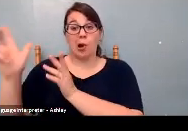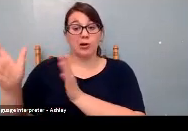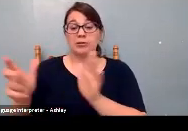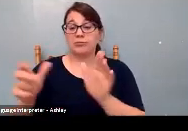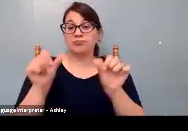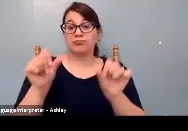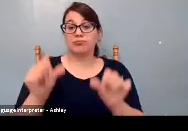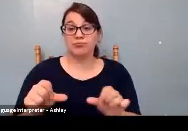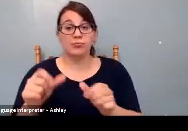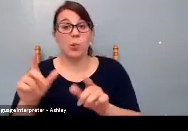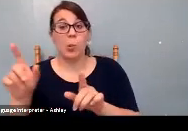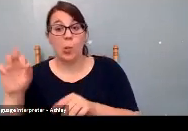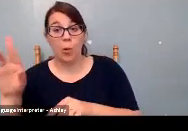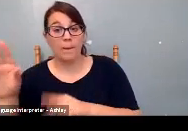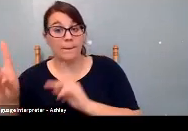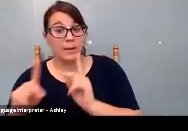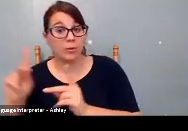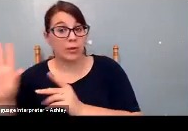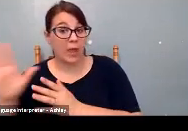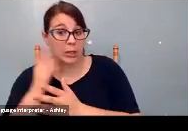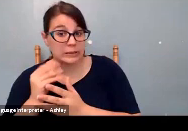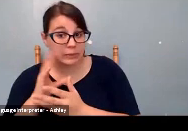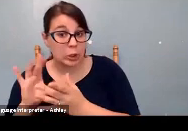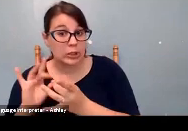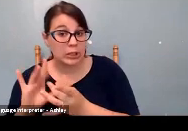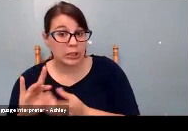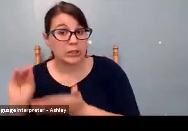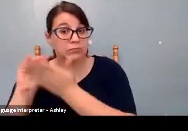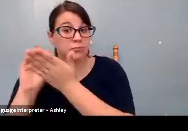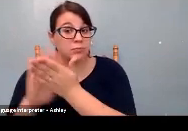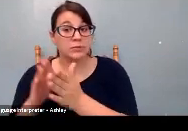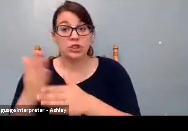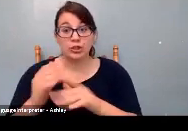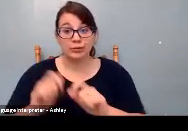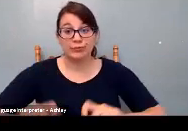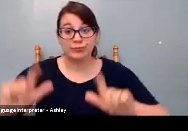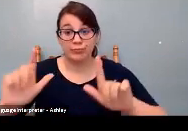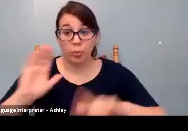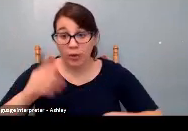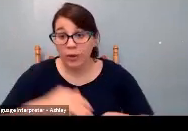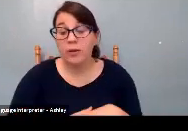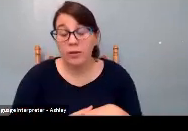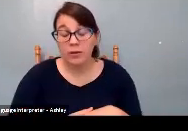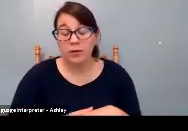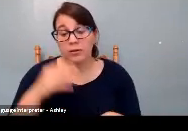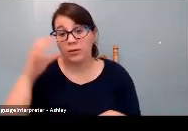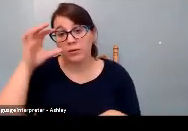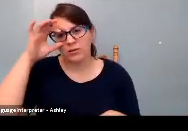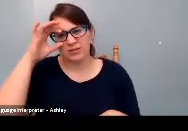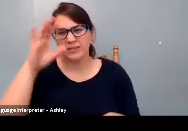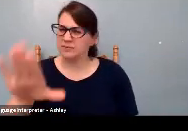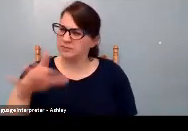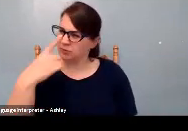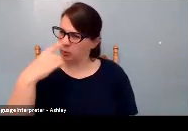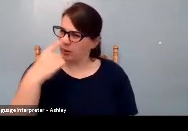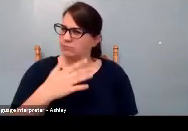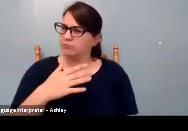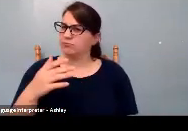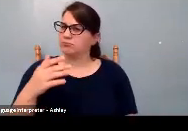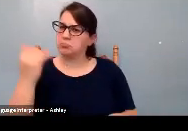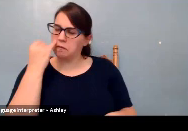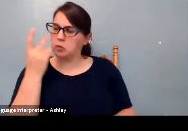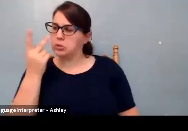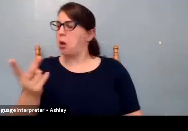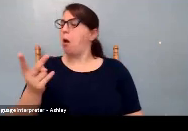about ABLE program in general, we will share those as well. But we would ask that you share those and help us to spread the